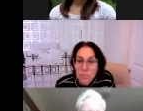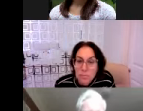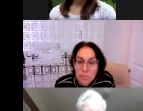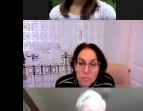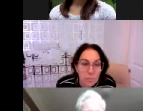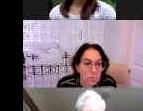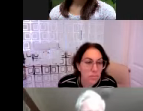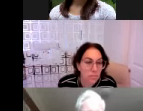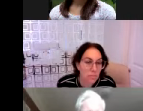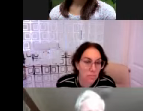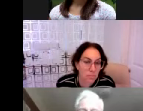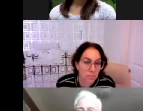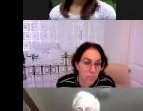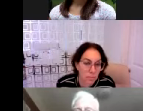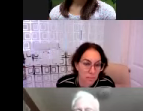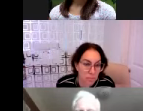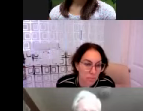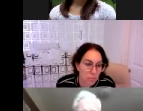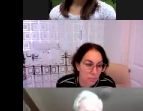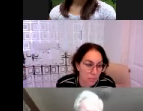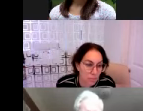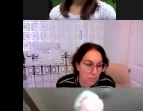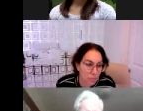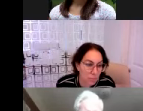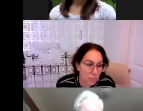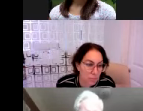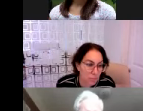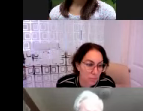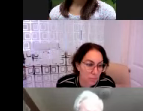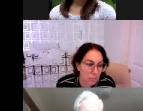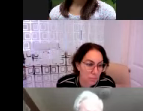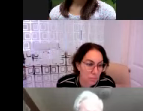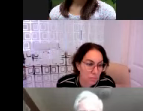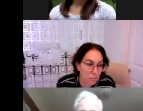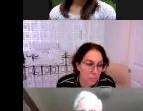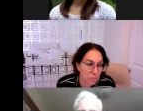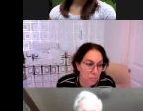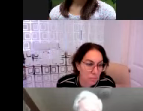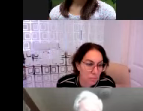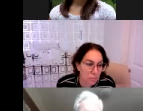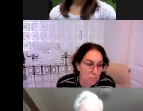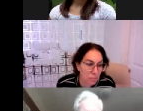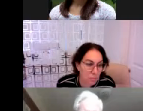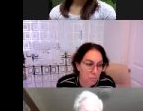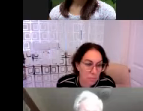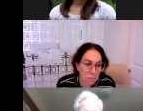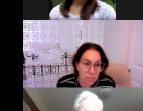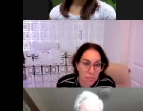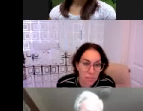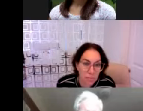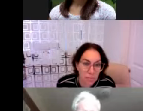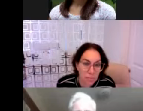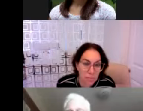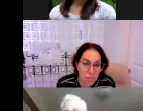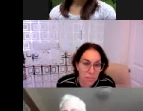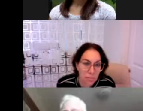the intervention, look like they're linked together for this subject. Can look at data across all these subjects and then make